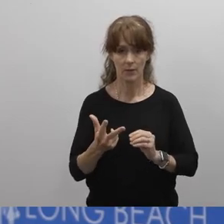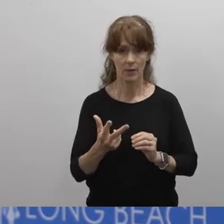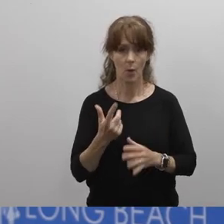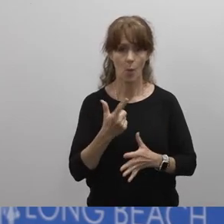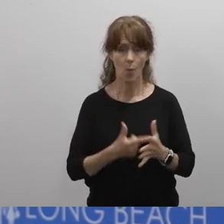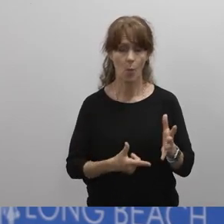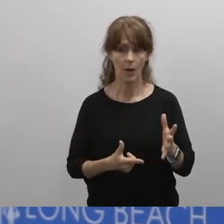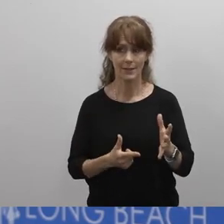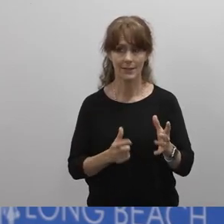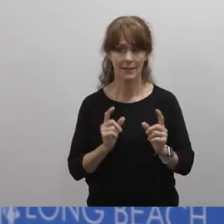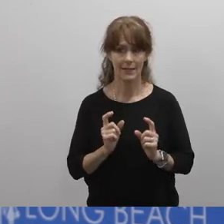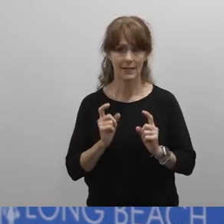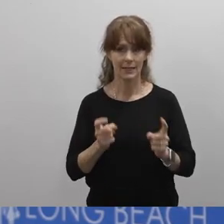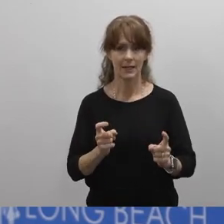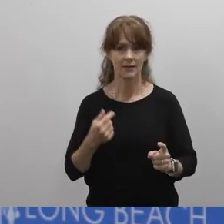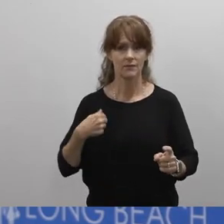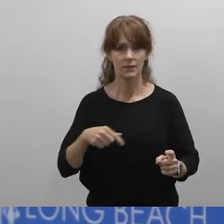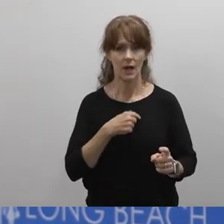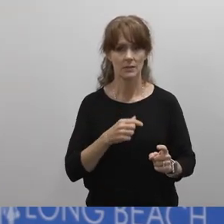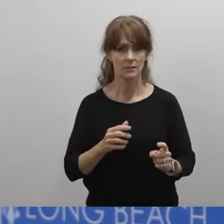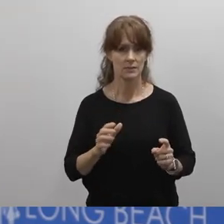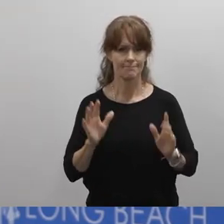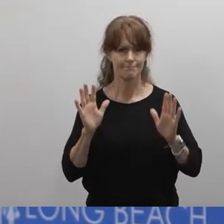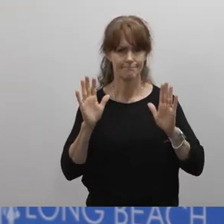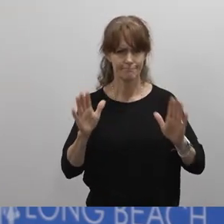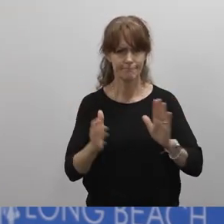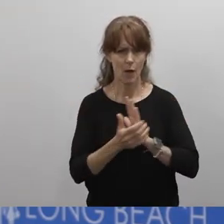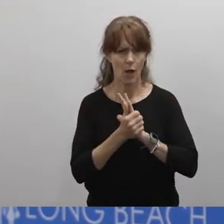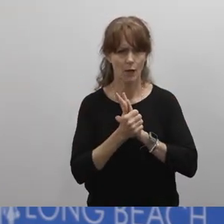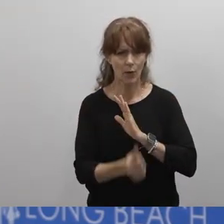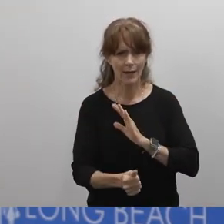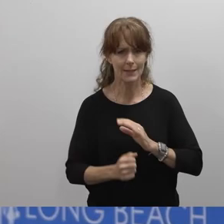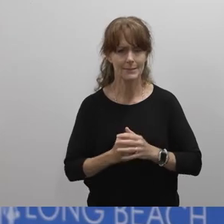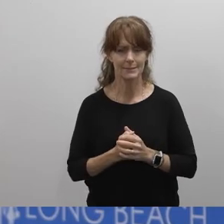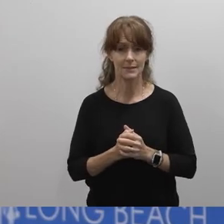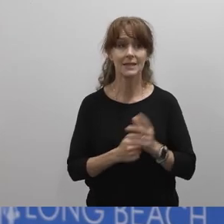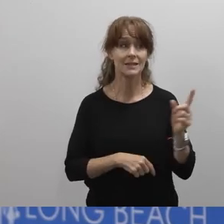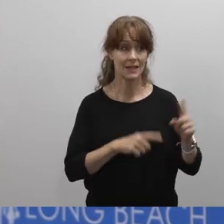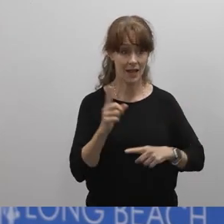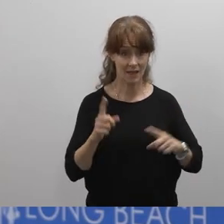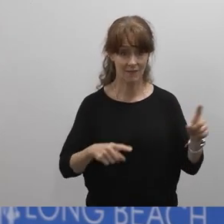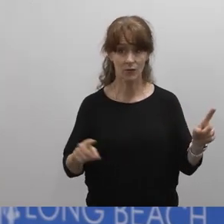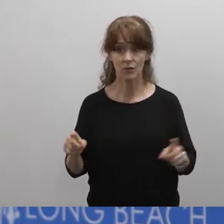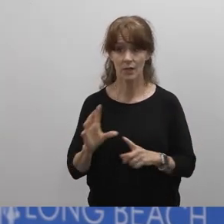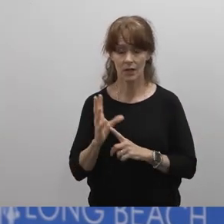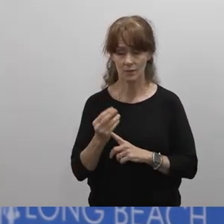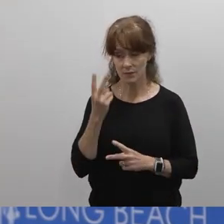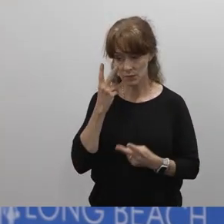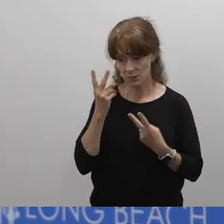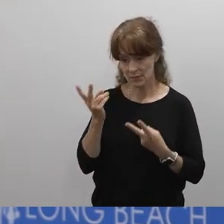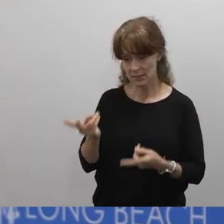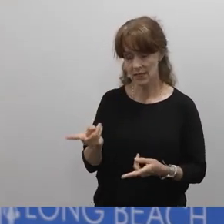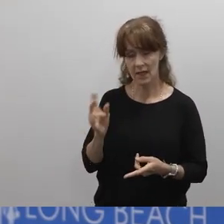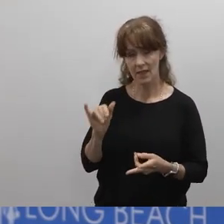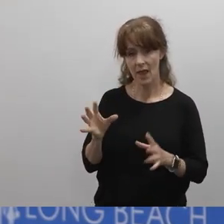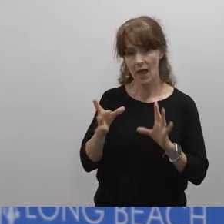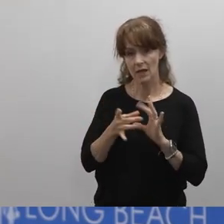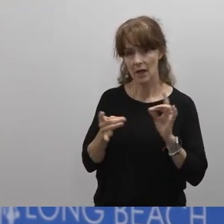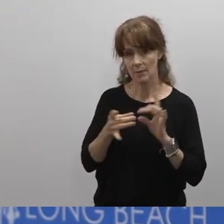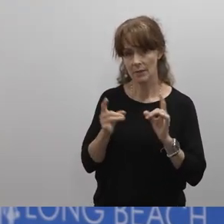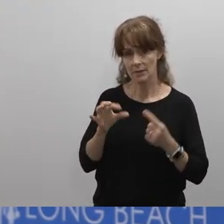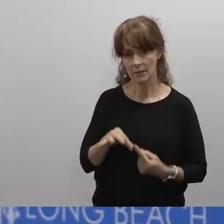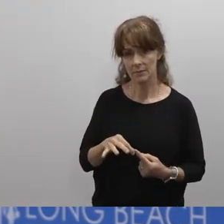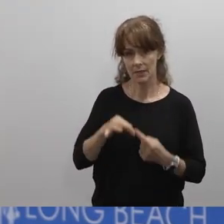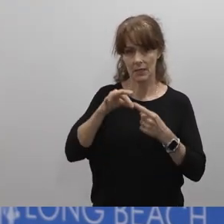greatness is the enforcement of the diversity in those cultures. And so to hear and see that comment in